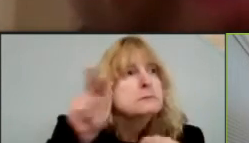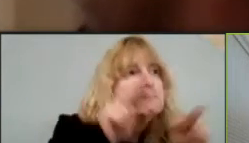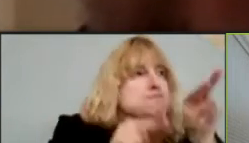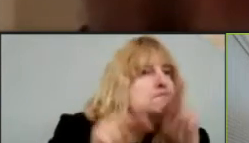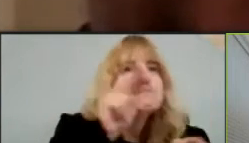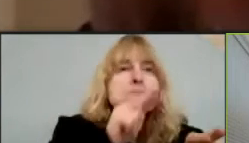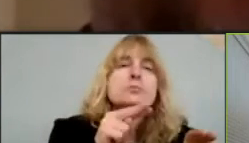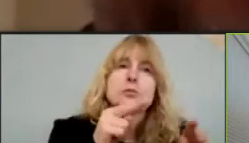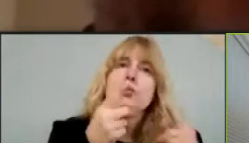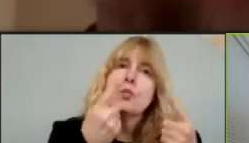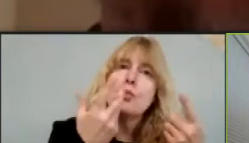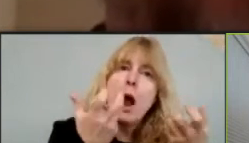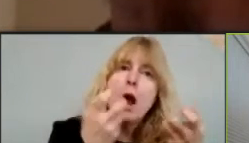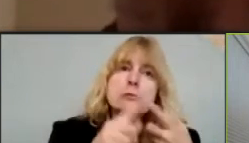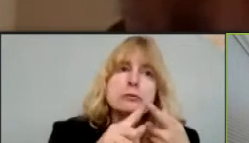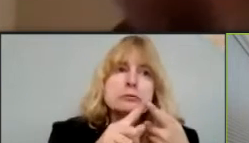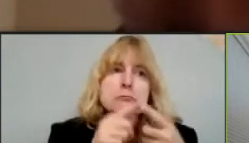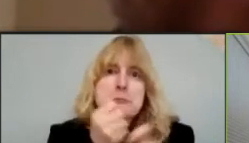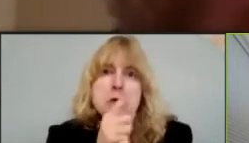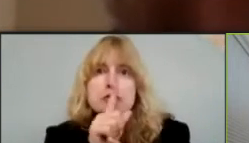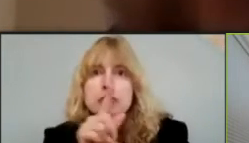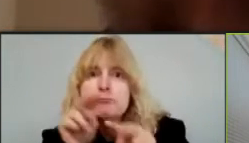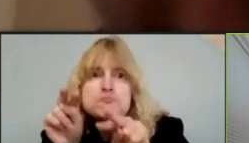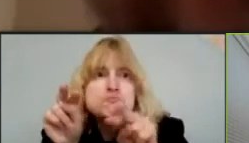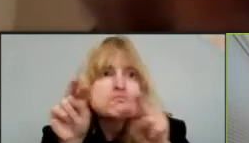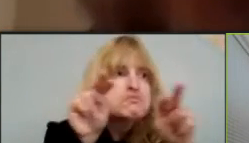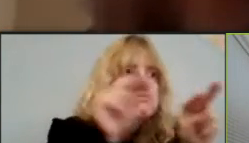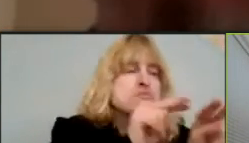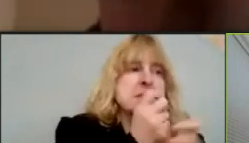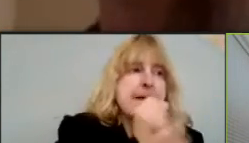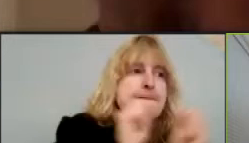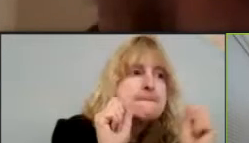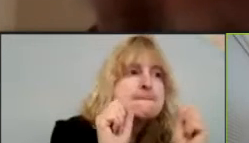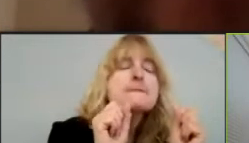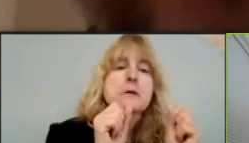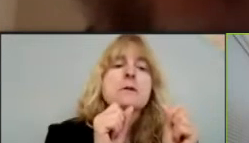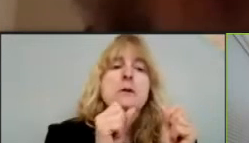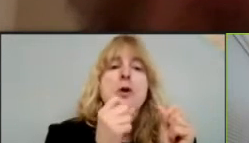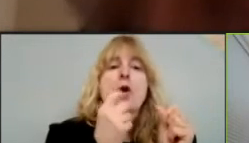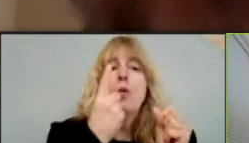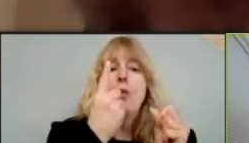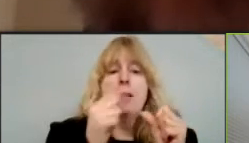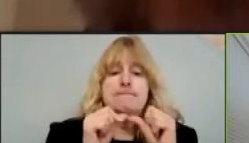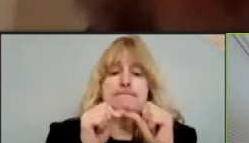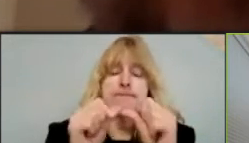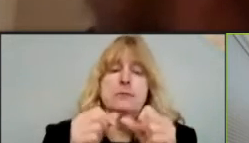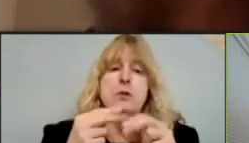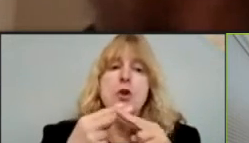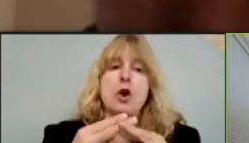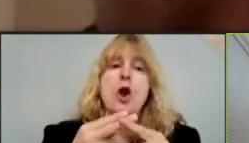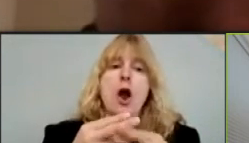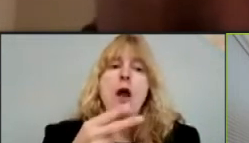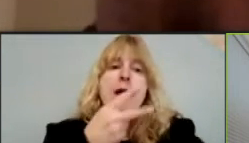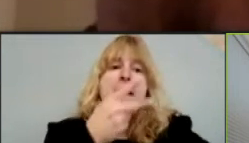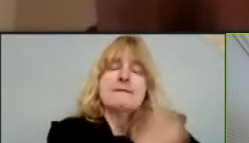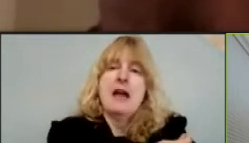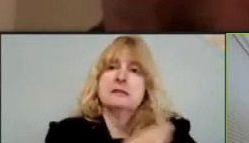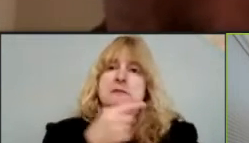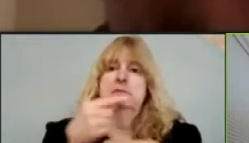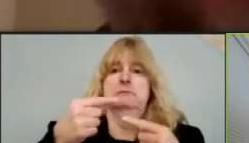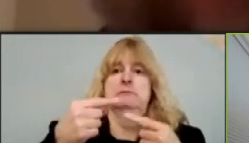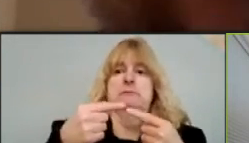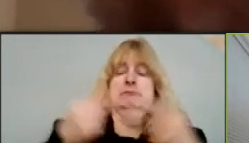to track this vaccine safety. One is an ongoing system called VAERS, Vaccine Adverse Events Reporting